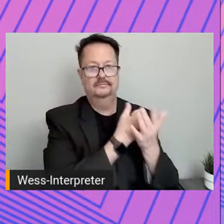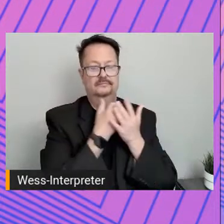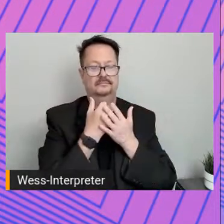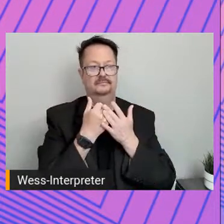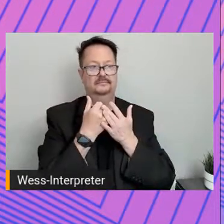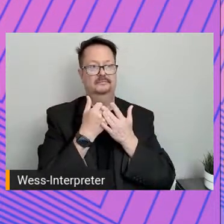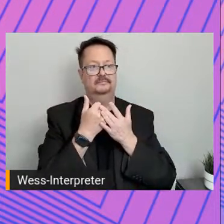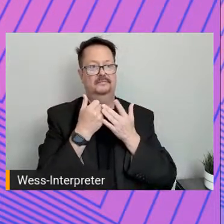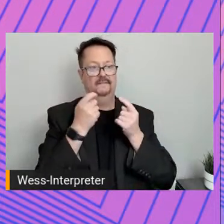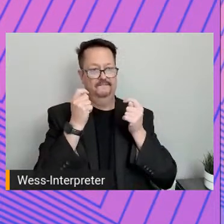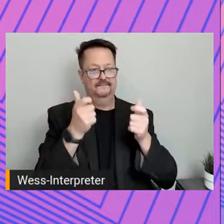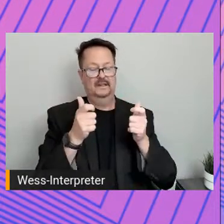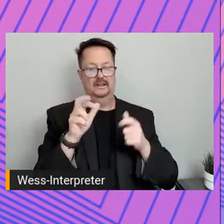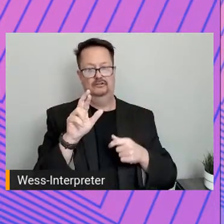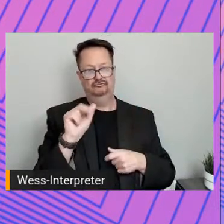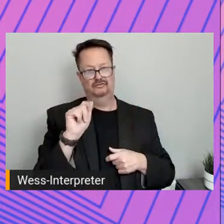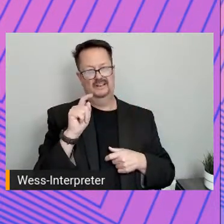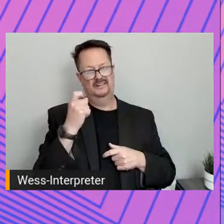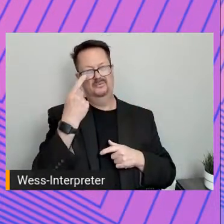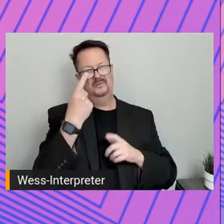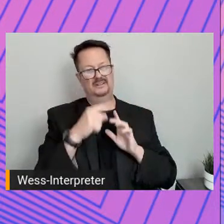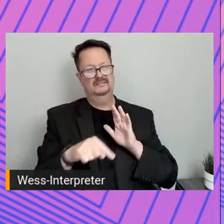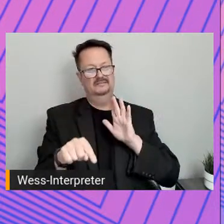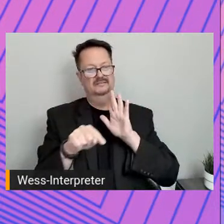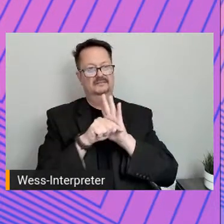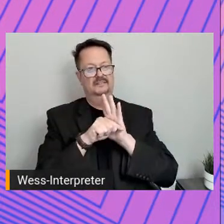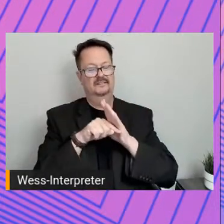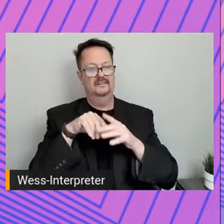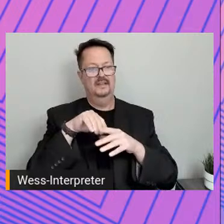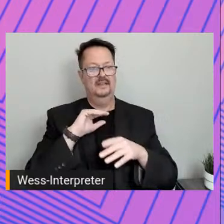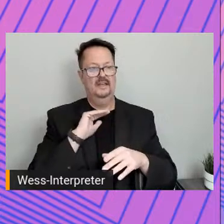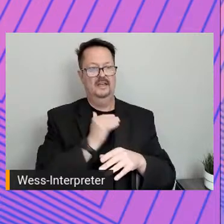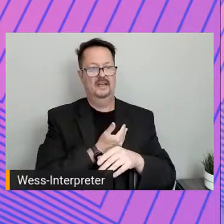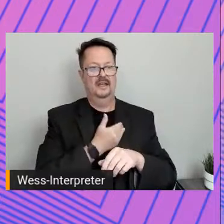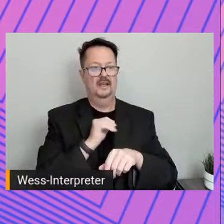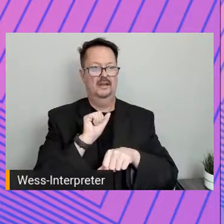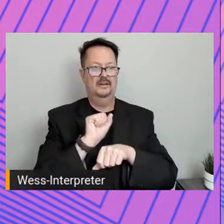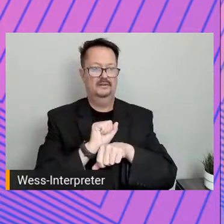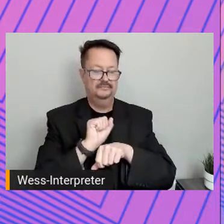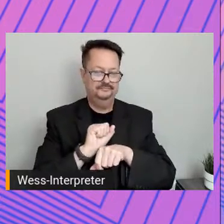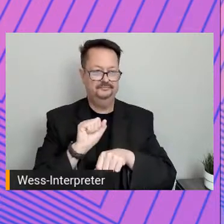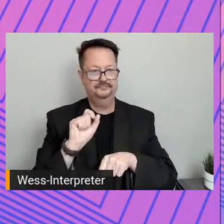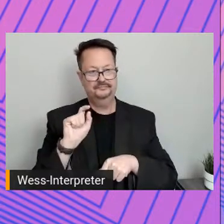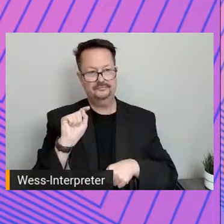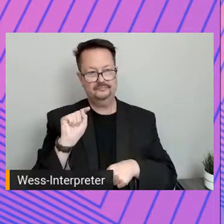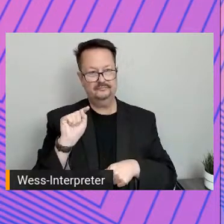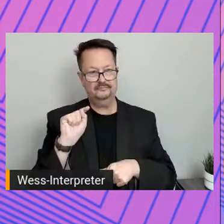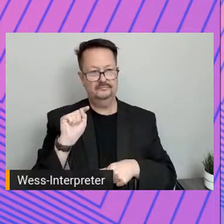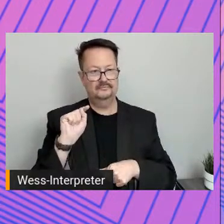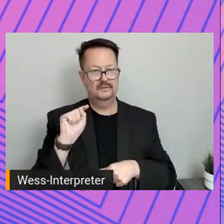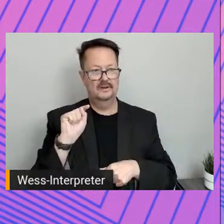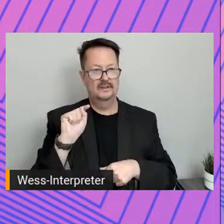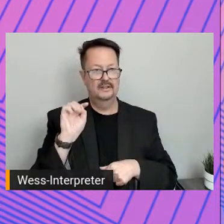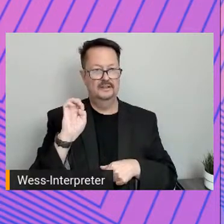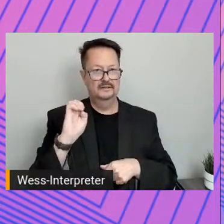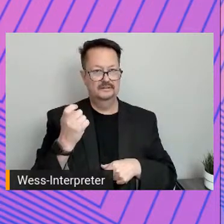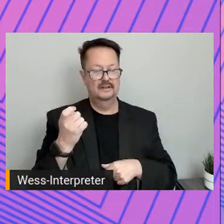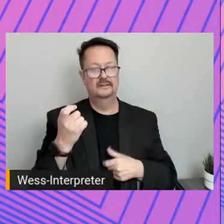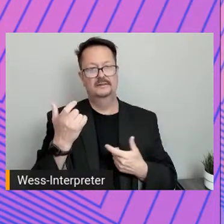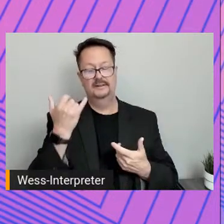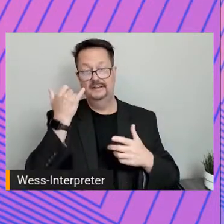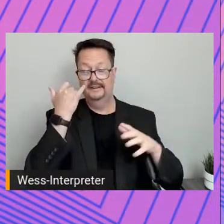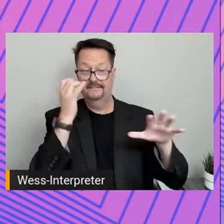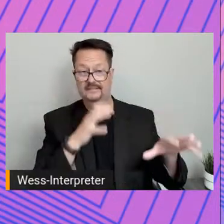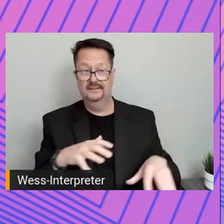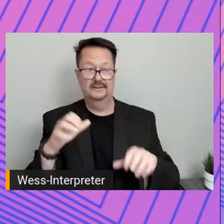to this, and I think this is a norm in our industry, or in the tech space rather, adoption of a cool tech or a popular